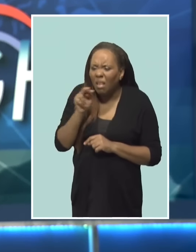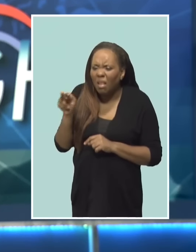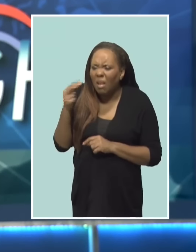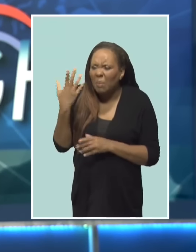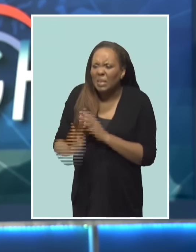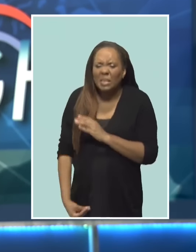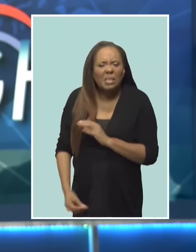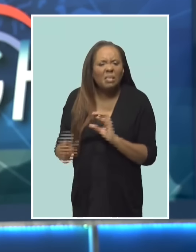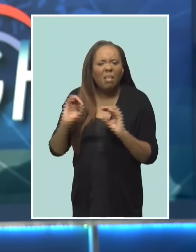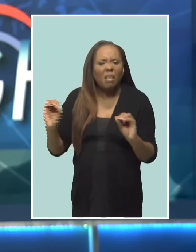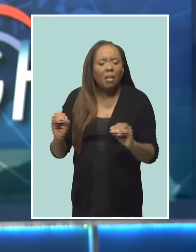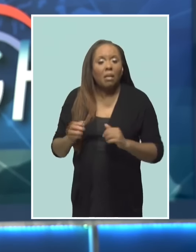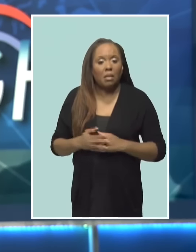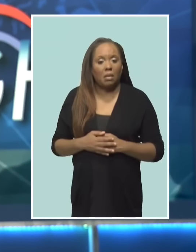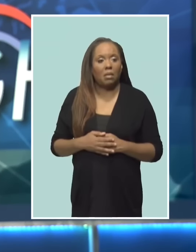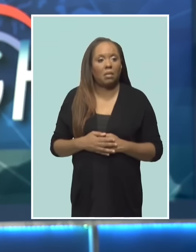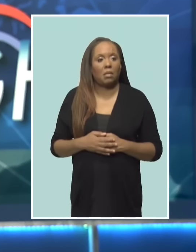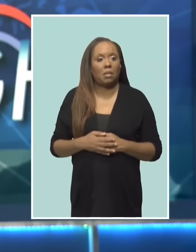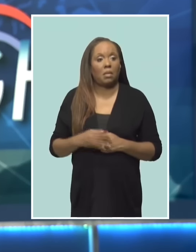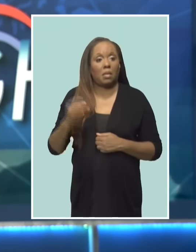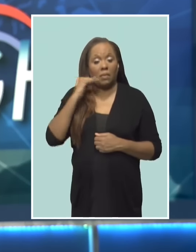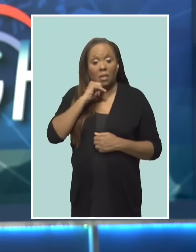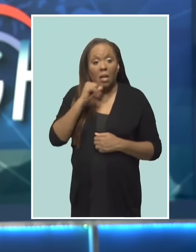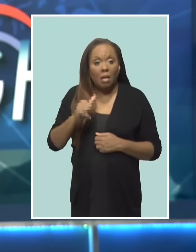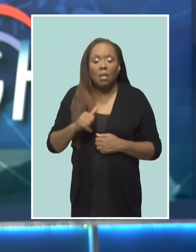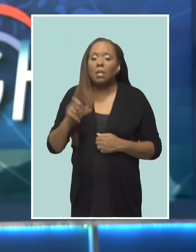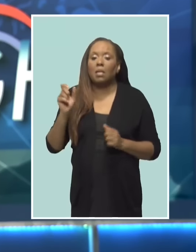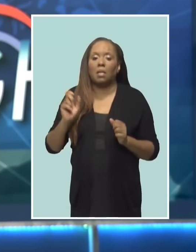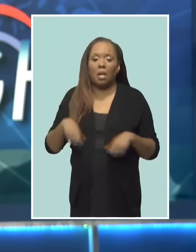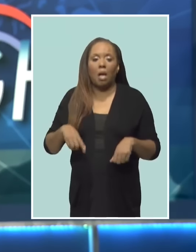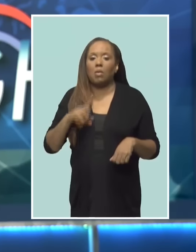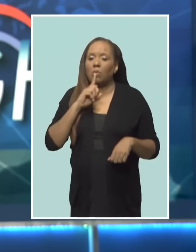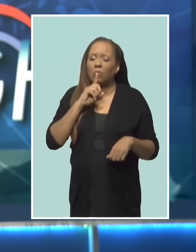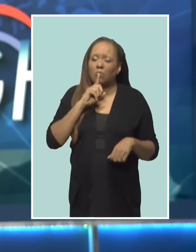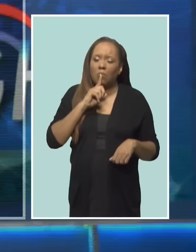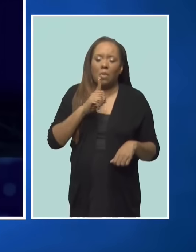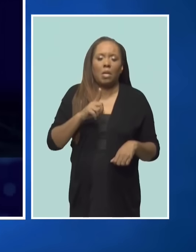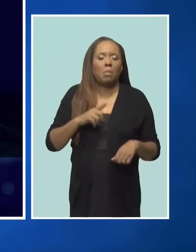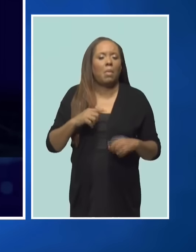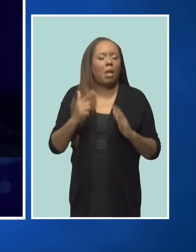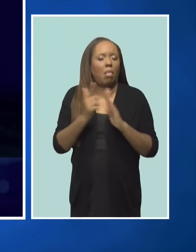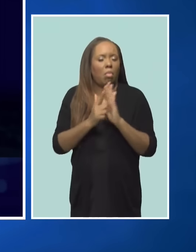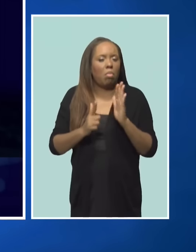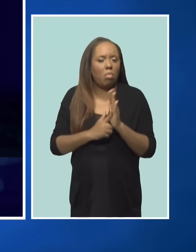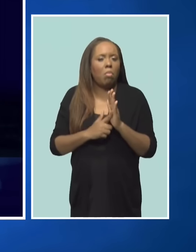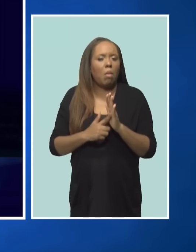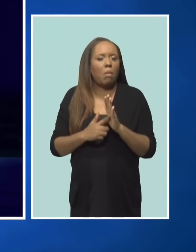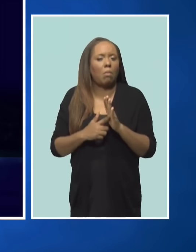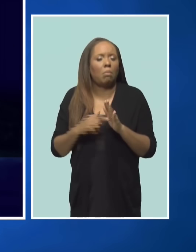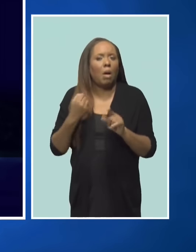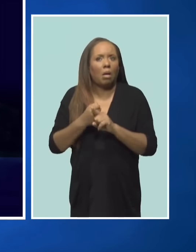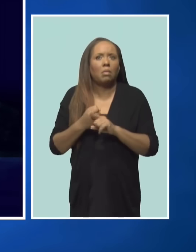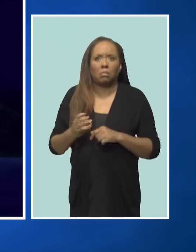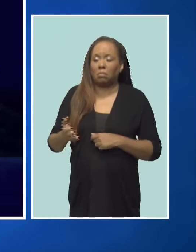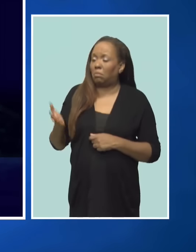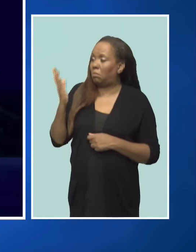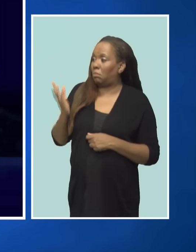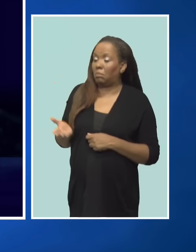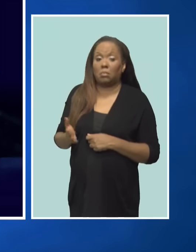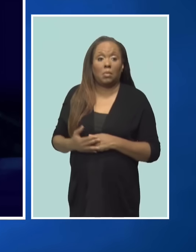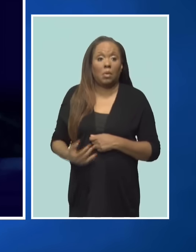Holder says there can be legal implications for businesses which flout the law. BSEEN wants to remind the public that one